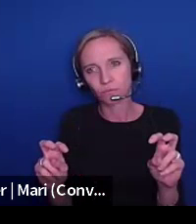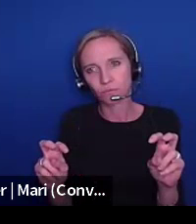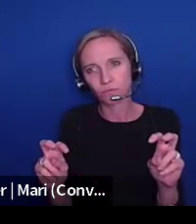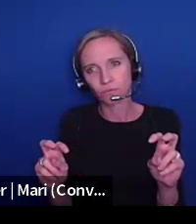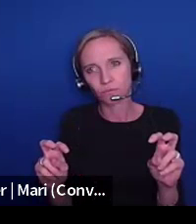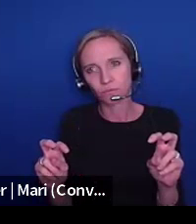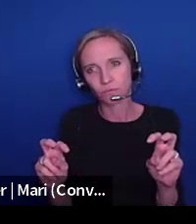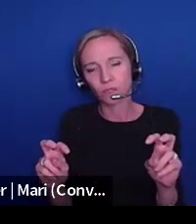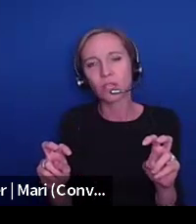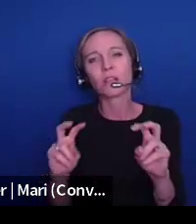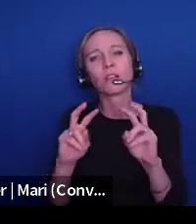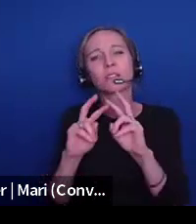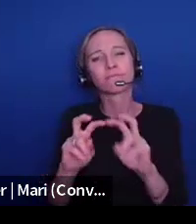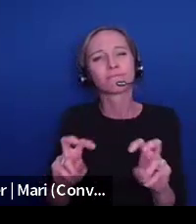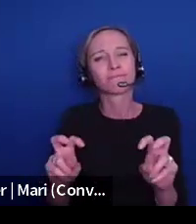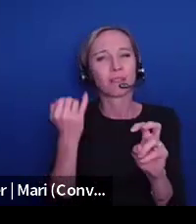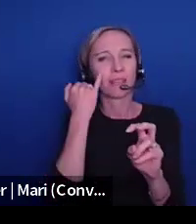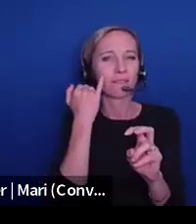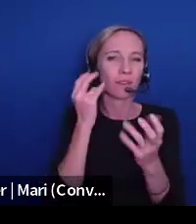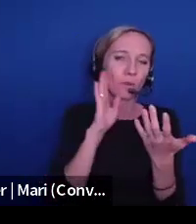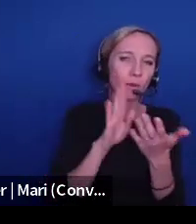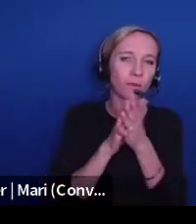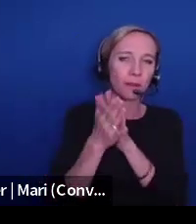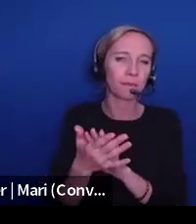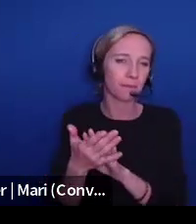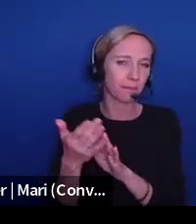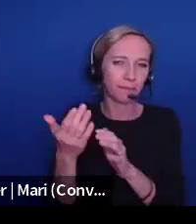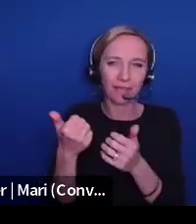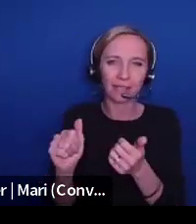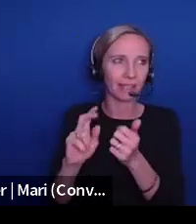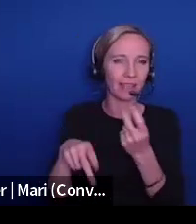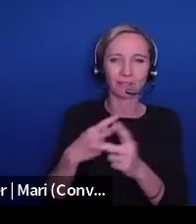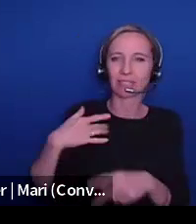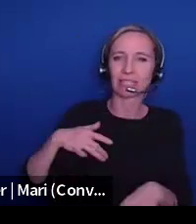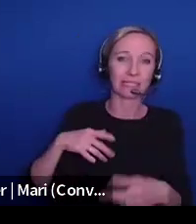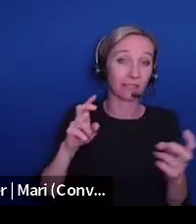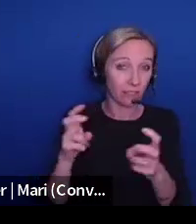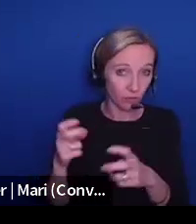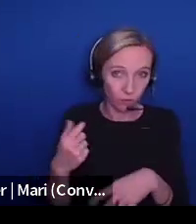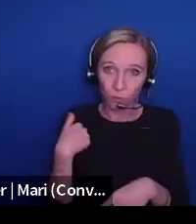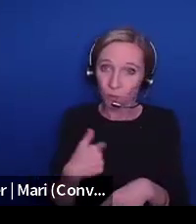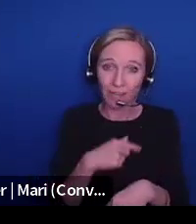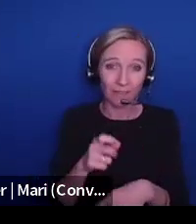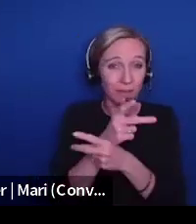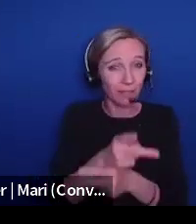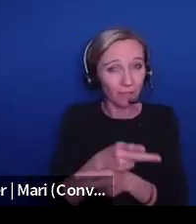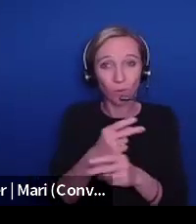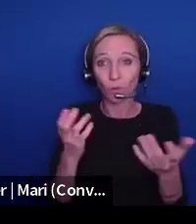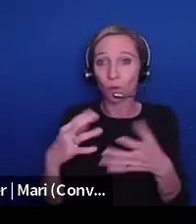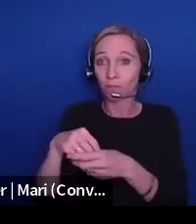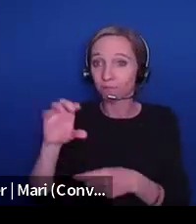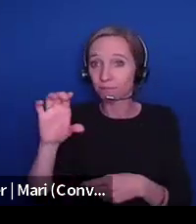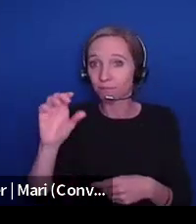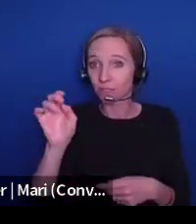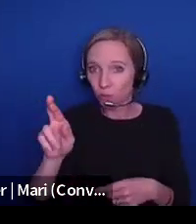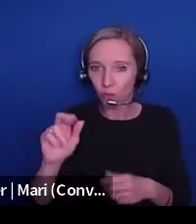if it's a factable thing. But nevertheless, we have to be sensitive about what we write in the charter and how we call